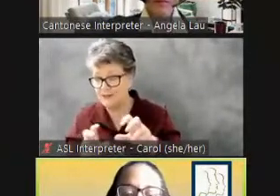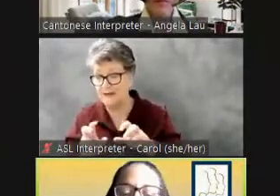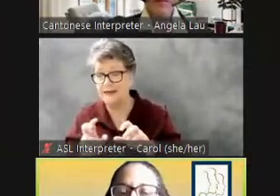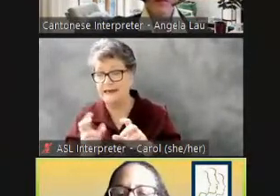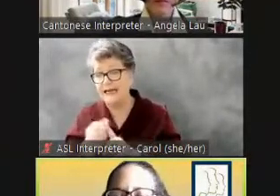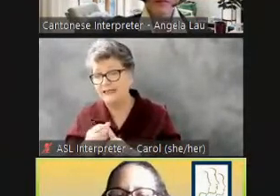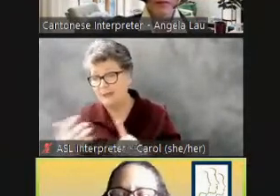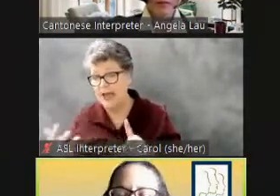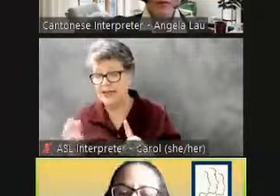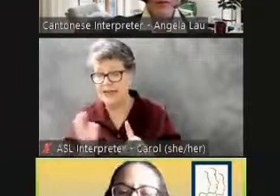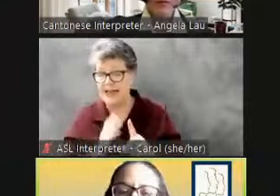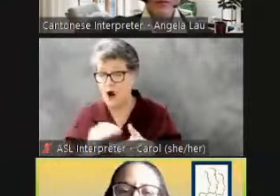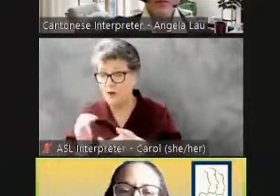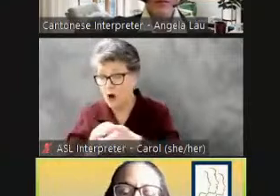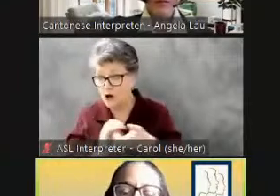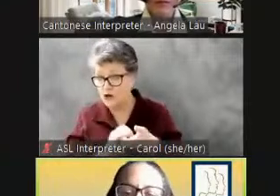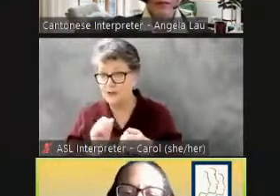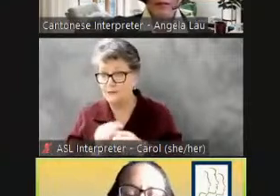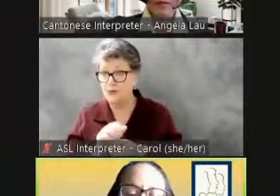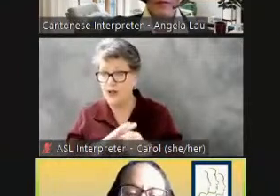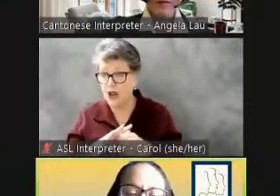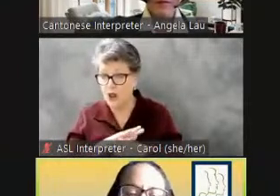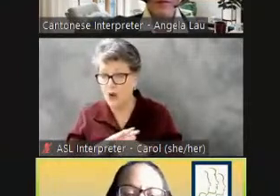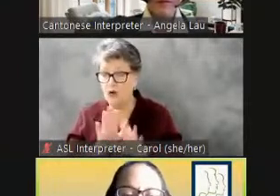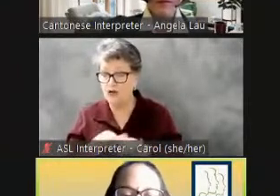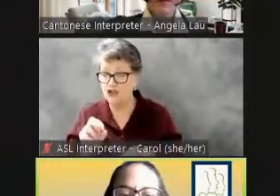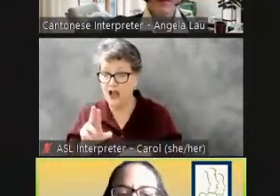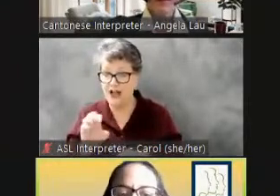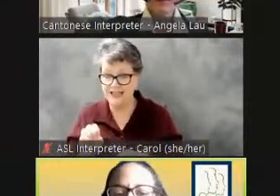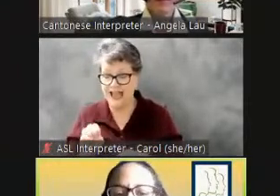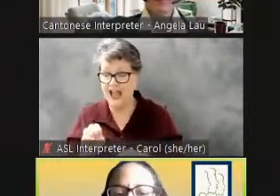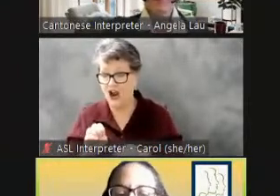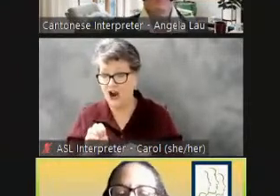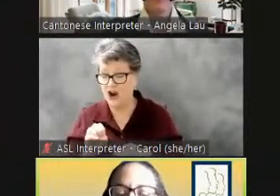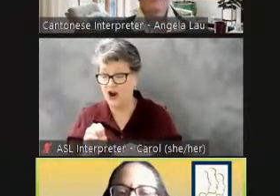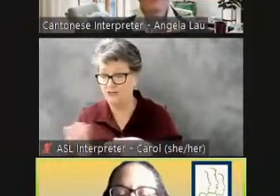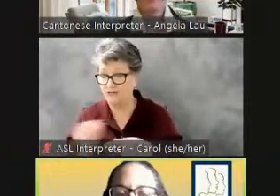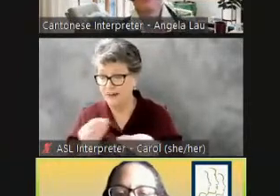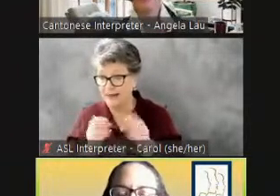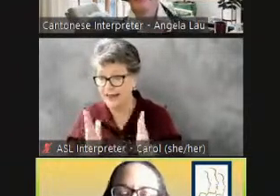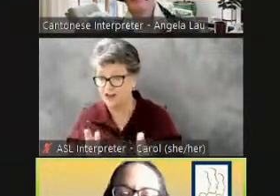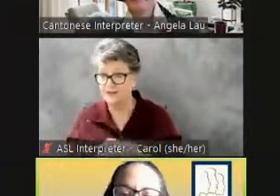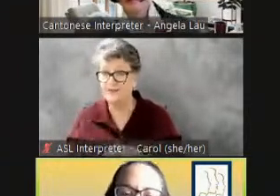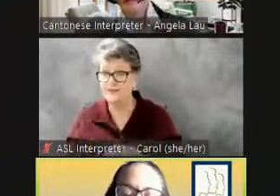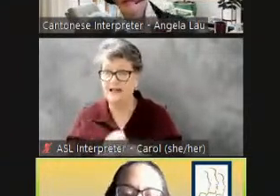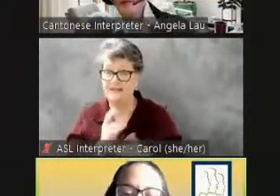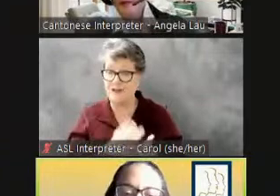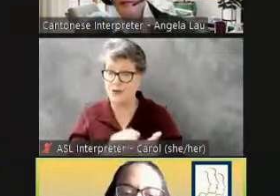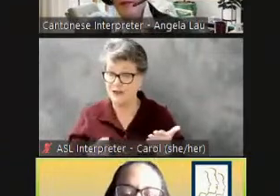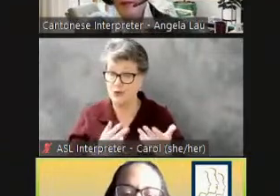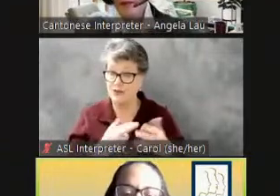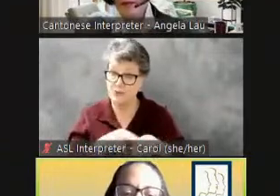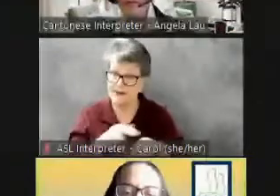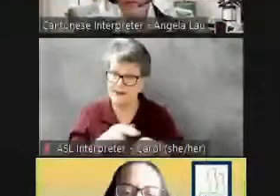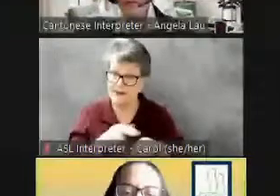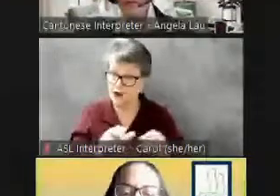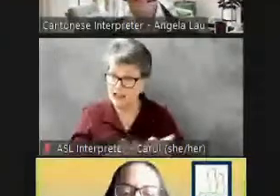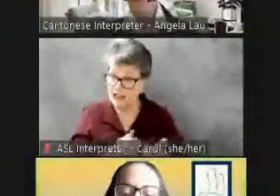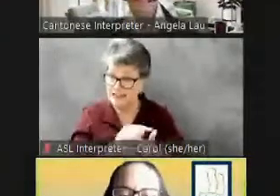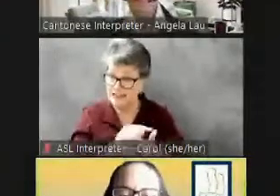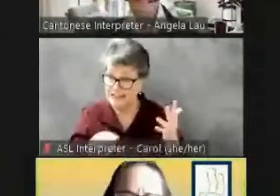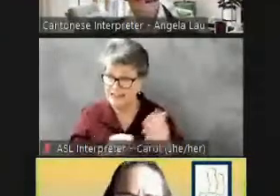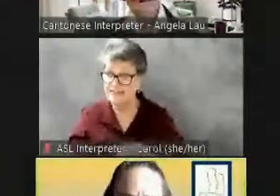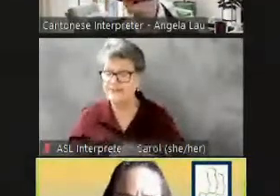of our partnerships with local childcare intermediaries on the ground, like our childcare resource and referral agencies,